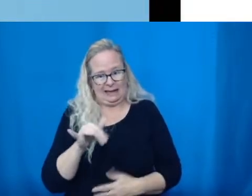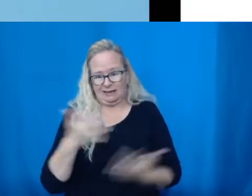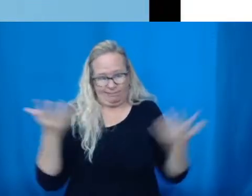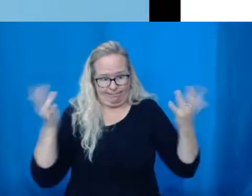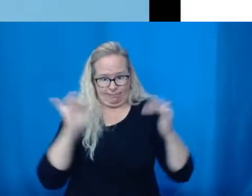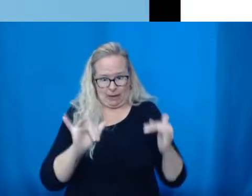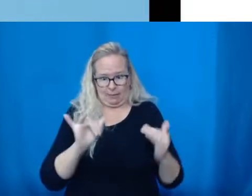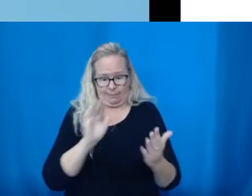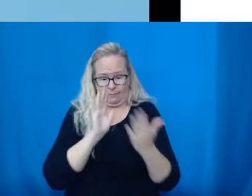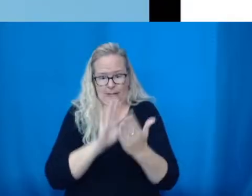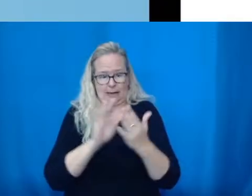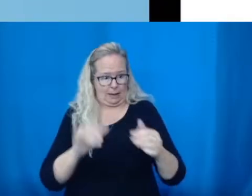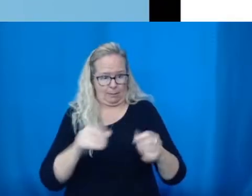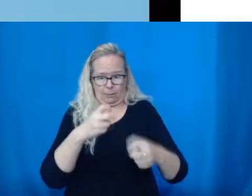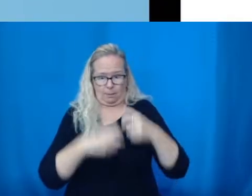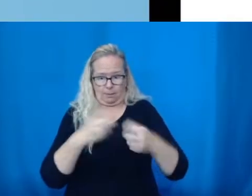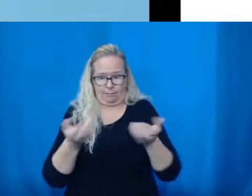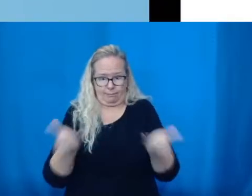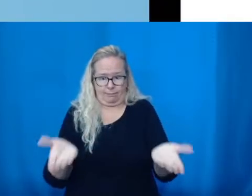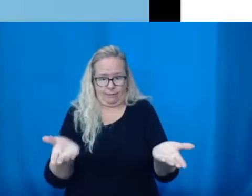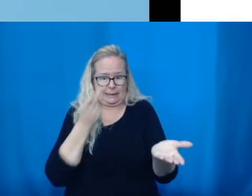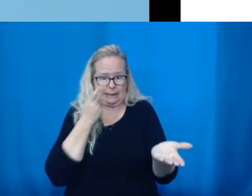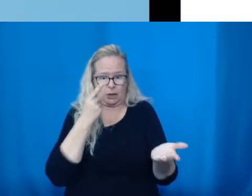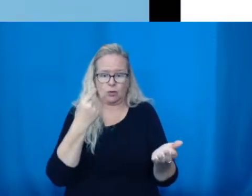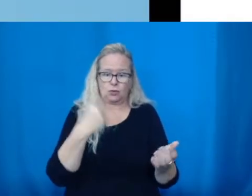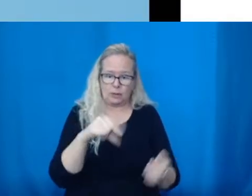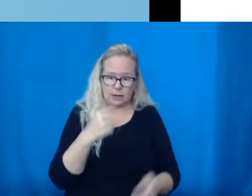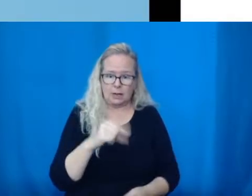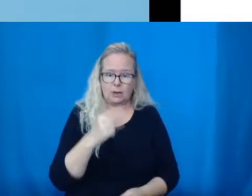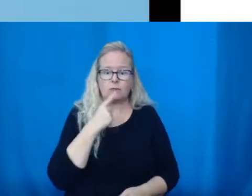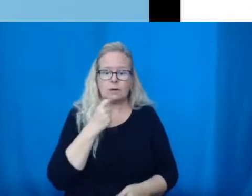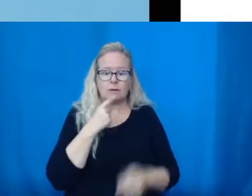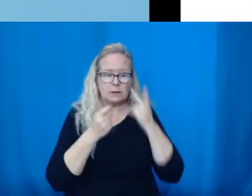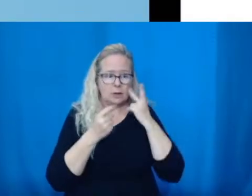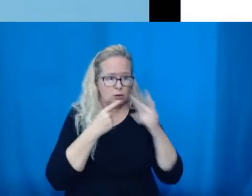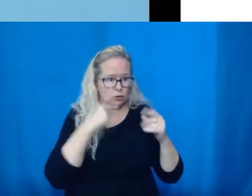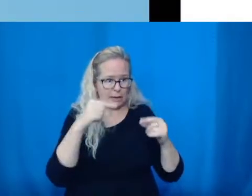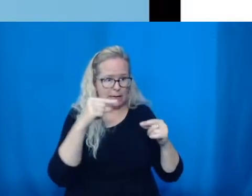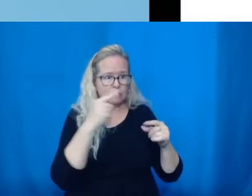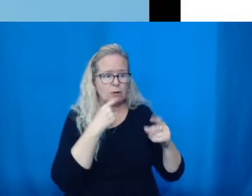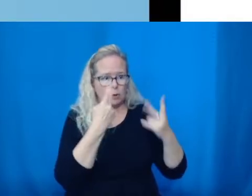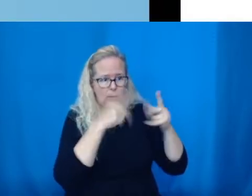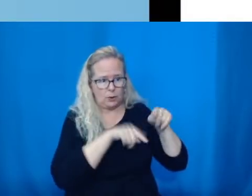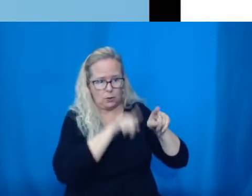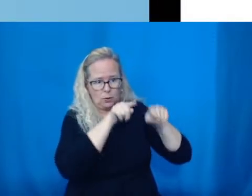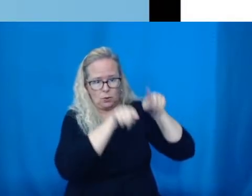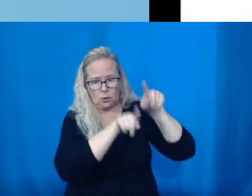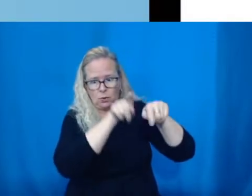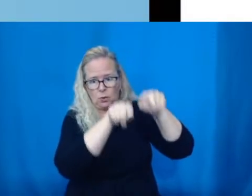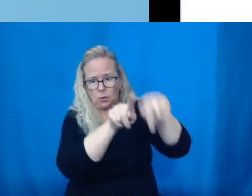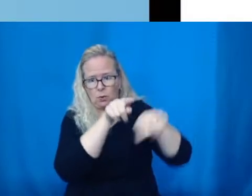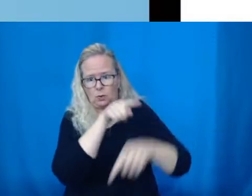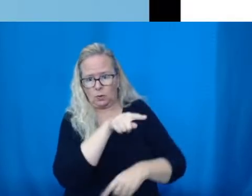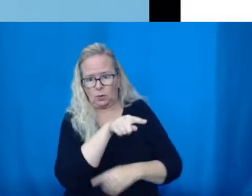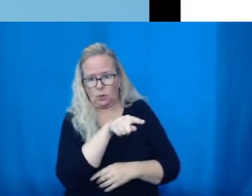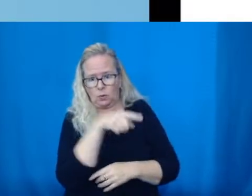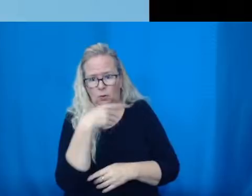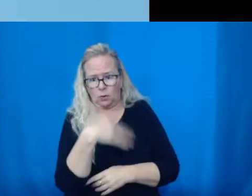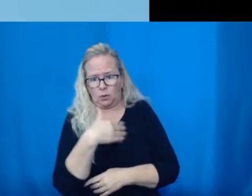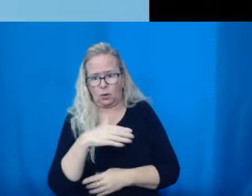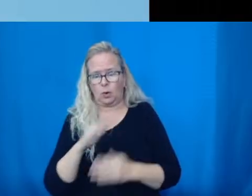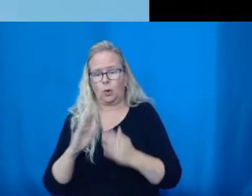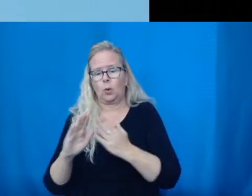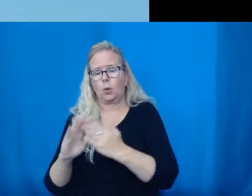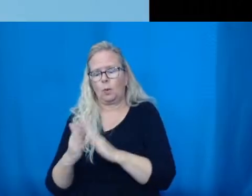the urban areas, because they're so much bigger, it looks like the curve is getting much better, but in the rural areas, it really is not. Next slide,